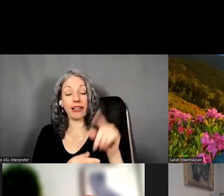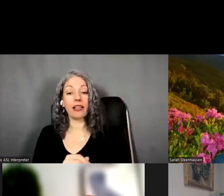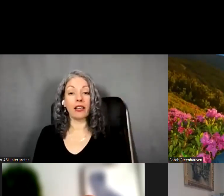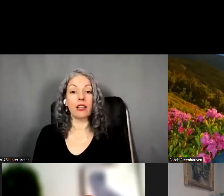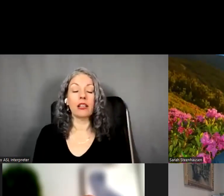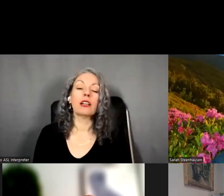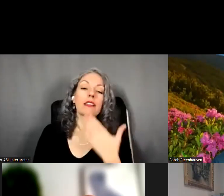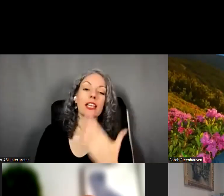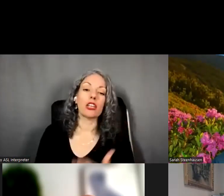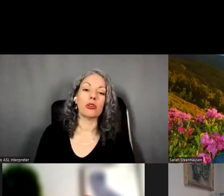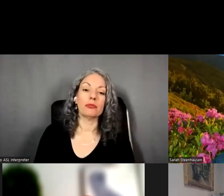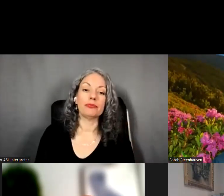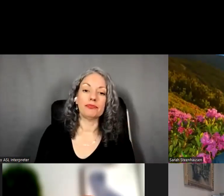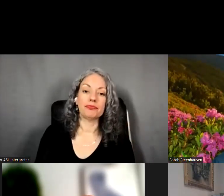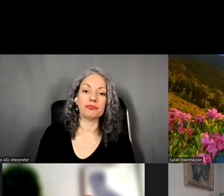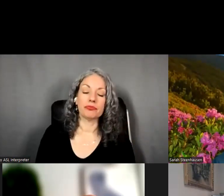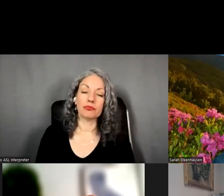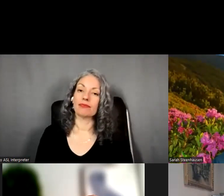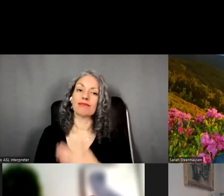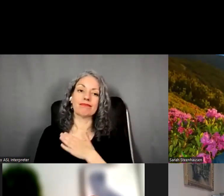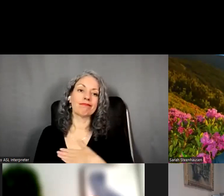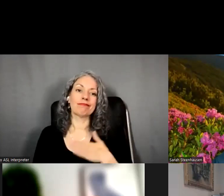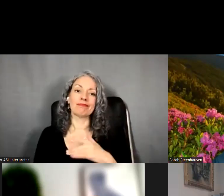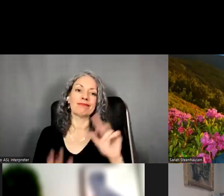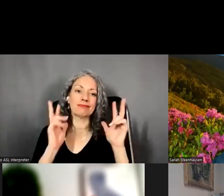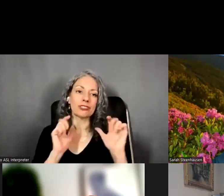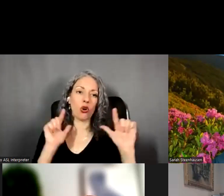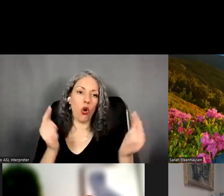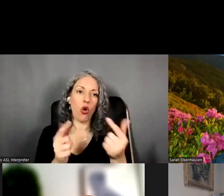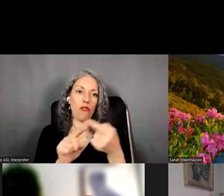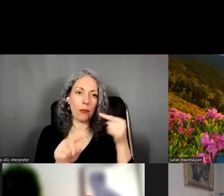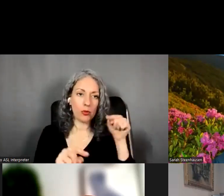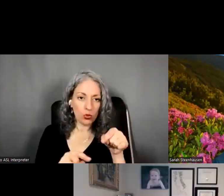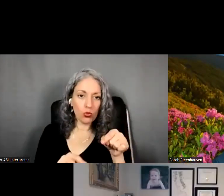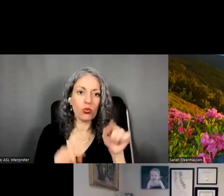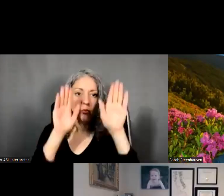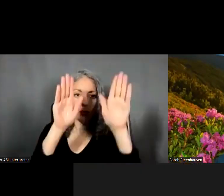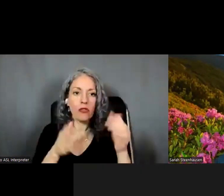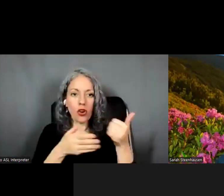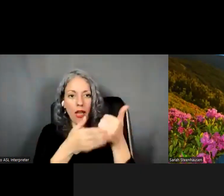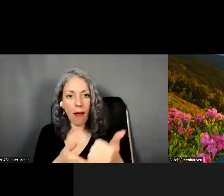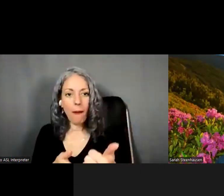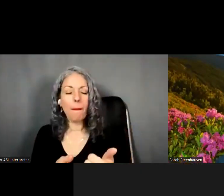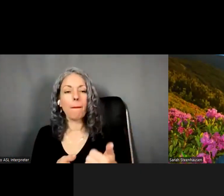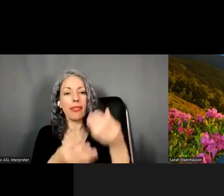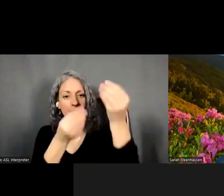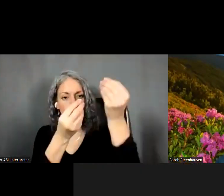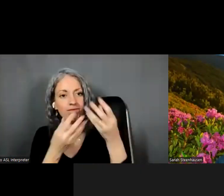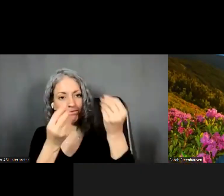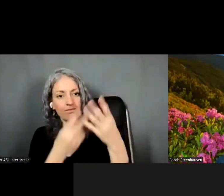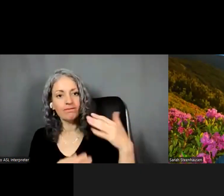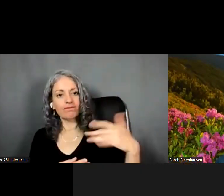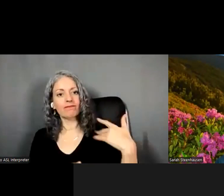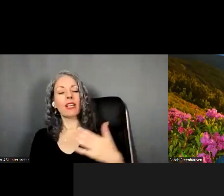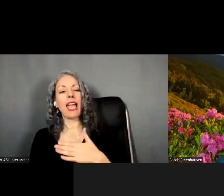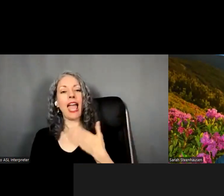you. Well, it's been a pleasure hearing from all of you. What amazingly helpful information, very informative. And now I'm happy to hand it back